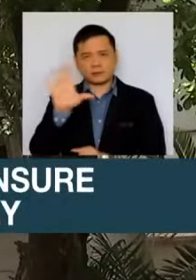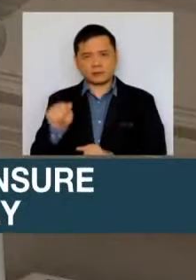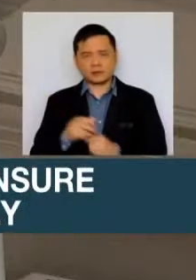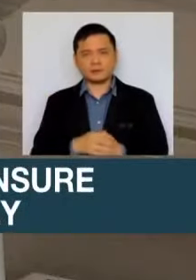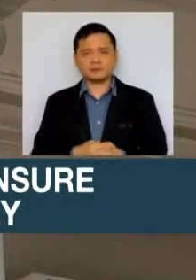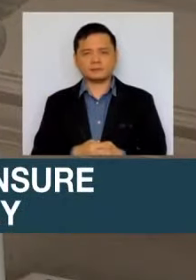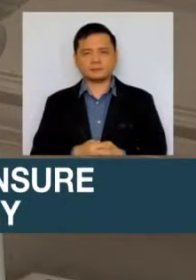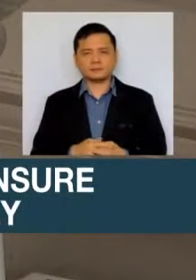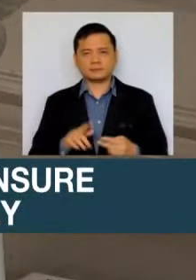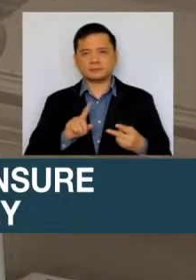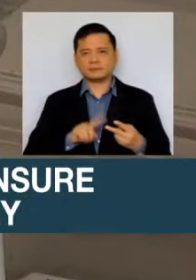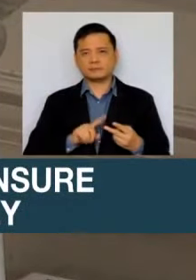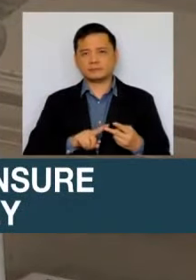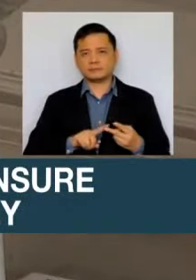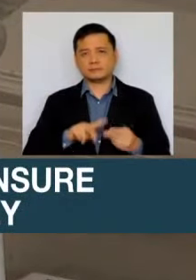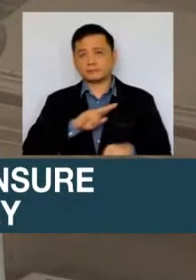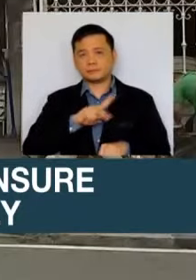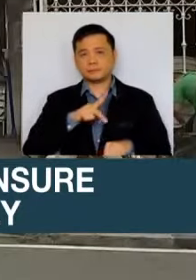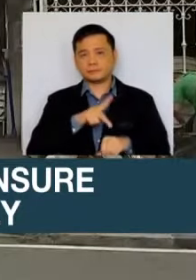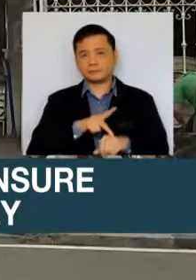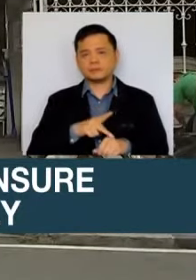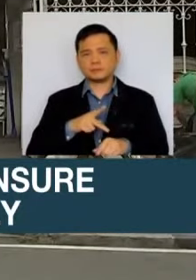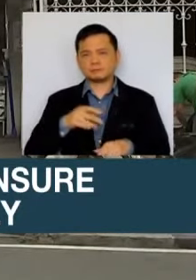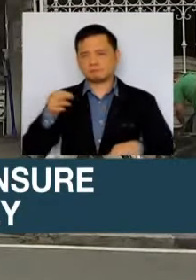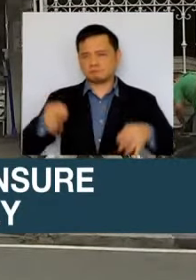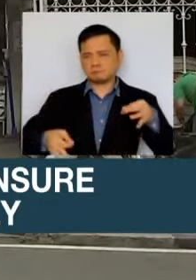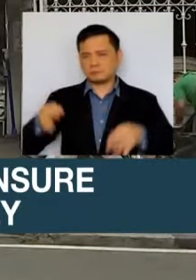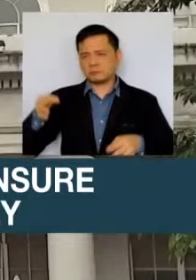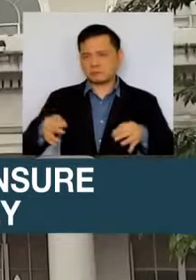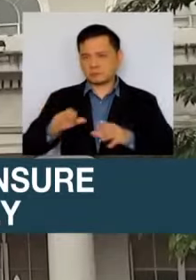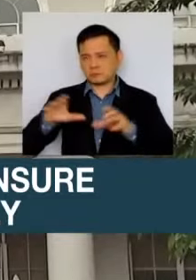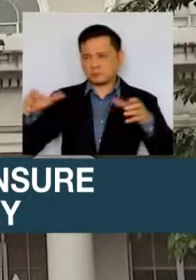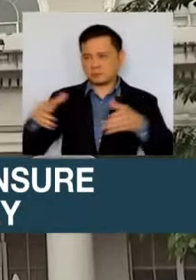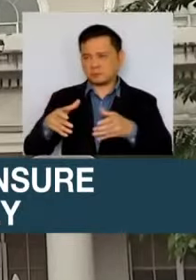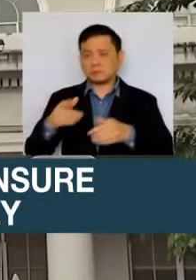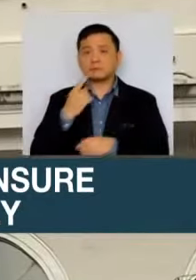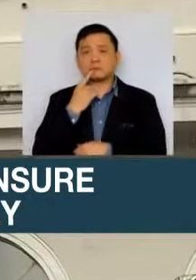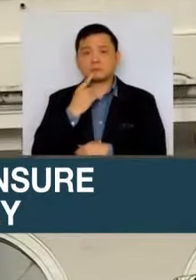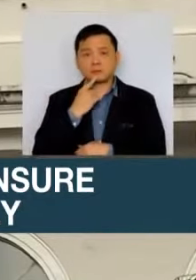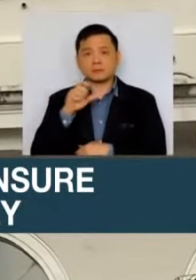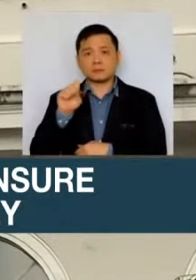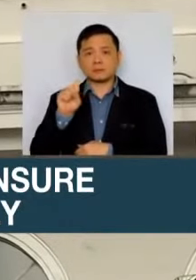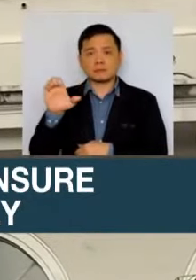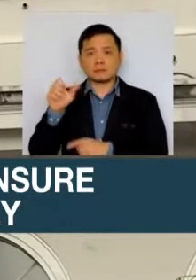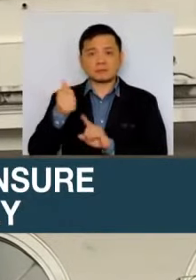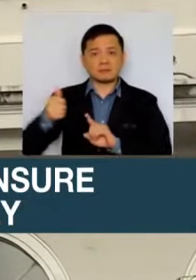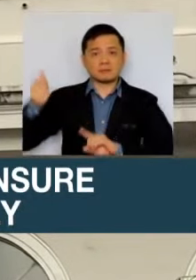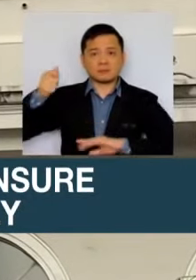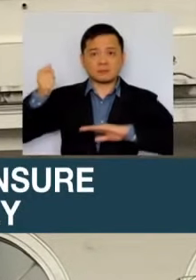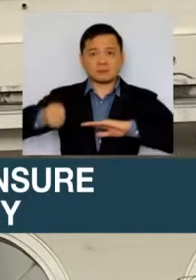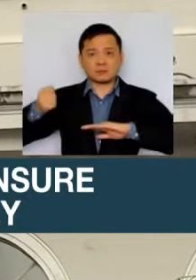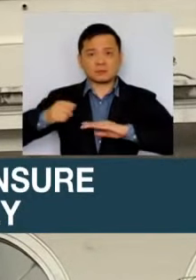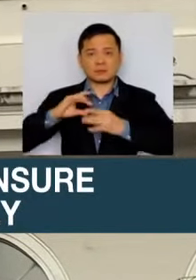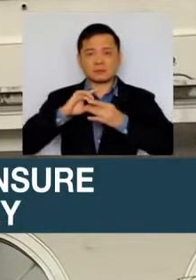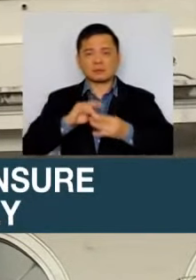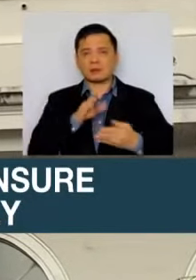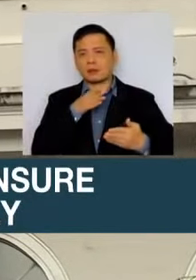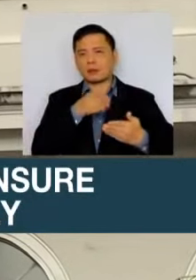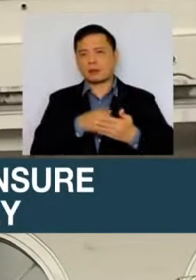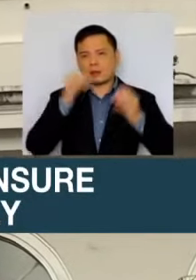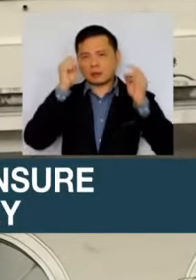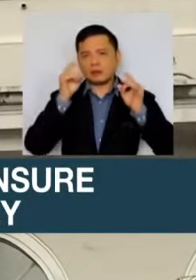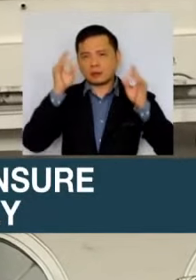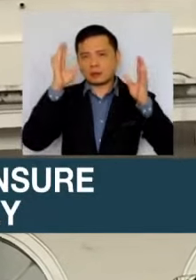The Philippine Justice Department official says a Supreme Court's ruling on the anti-terror law gives more clarity on